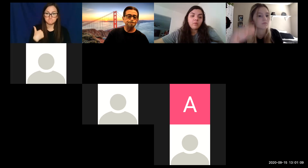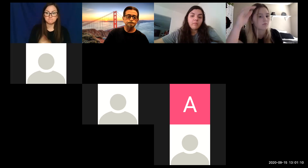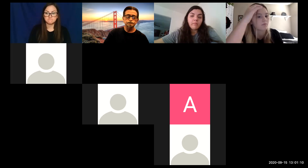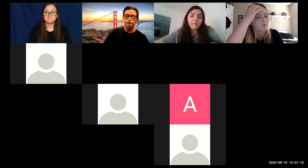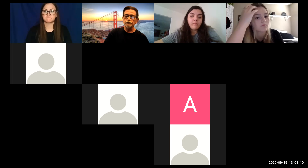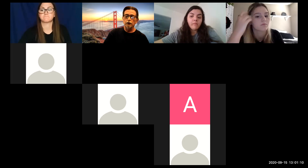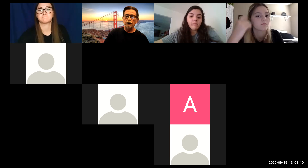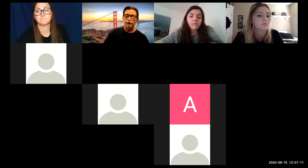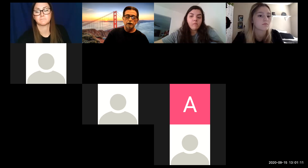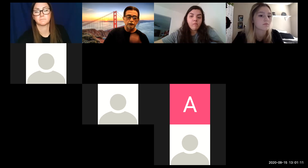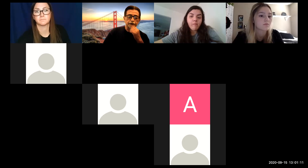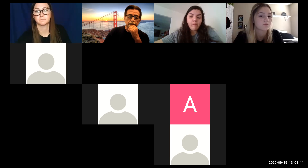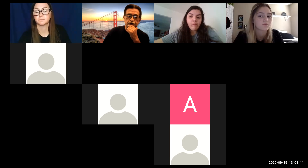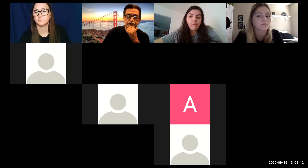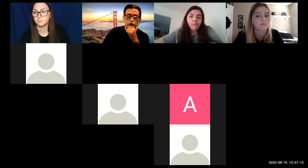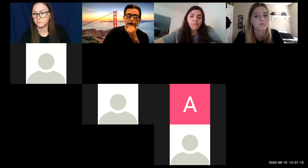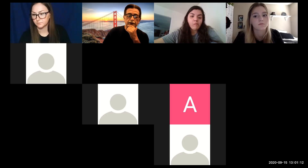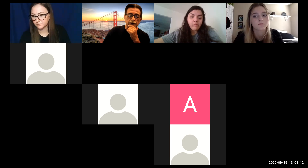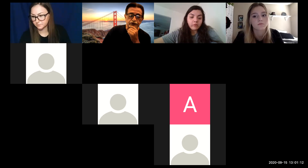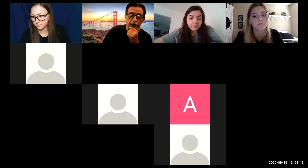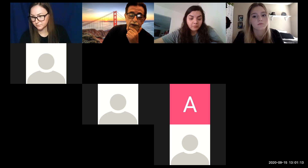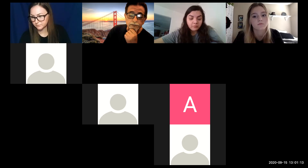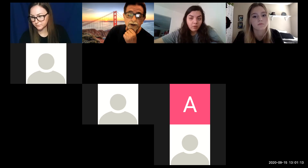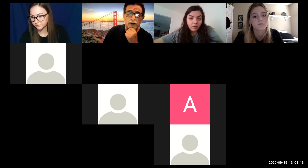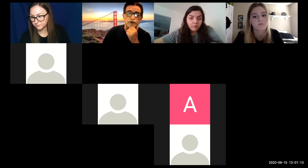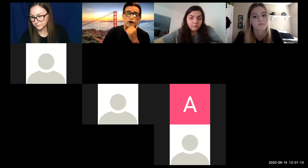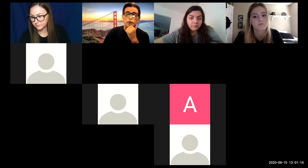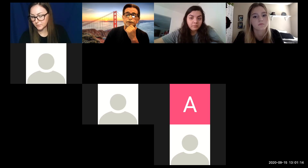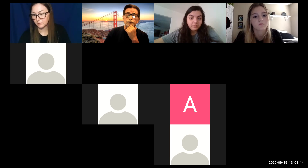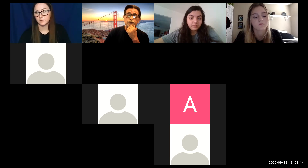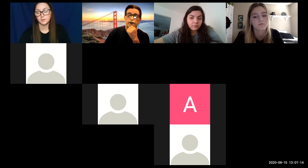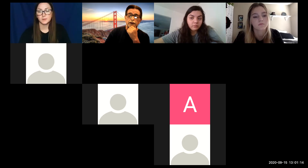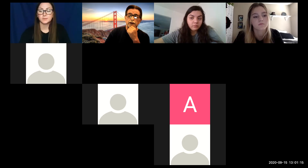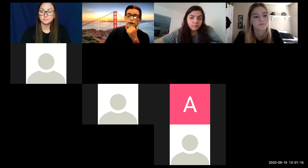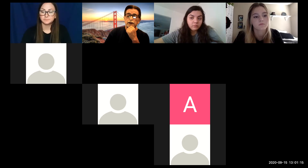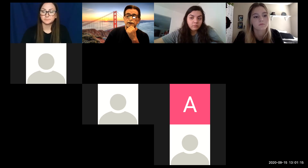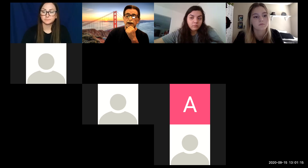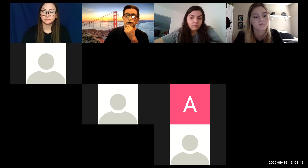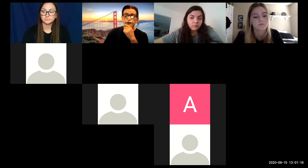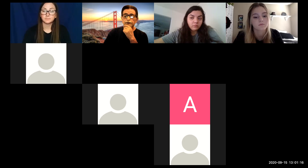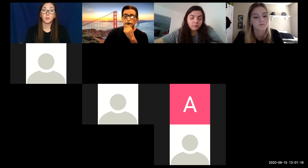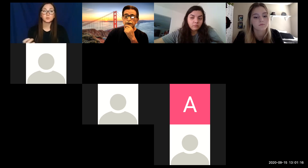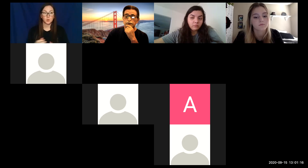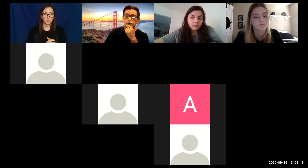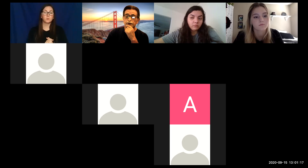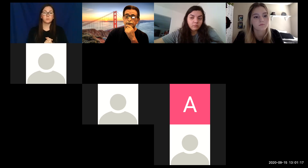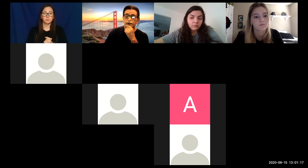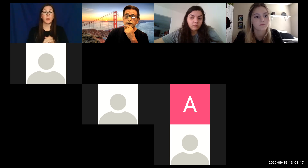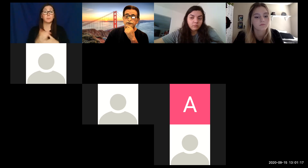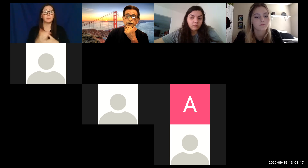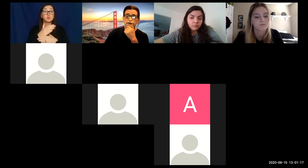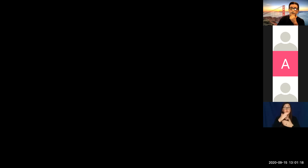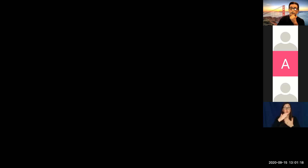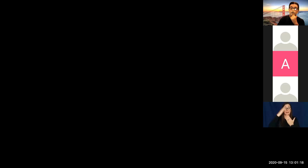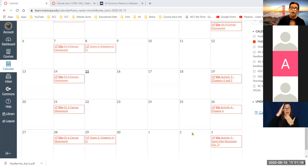okay? All right, so just a quick check. I'm gonna share with you the calendar to give you an